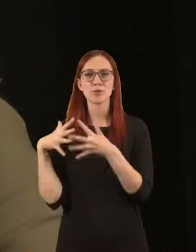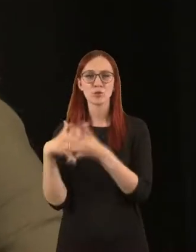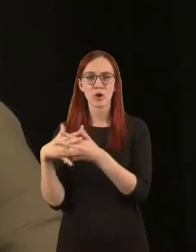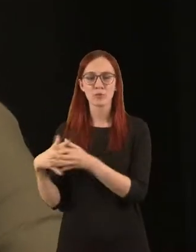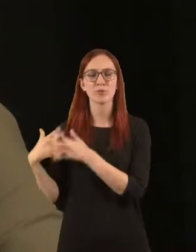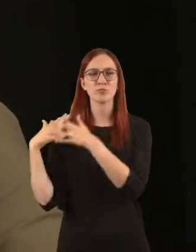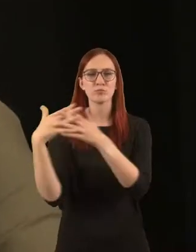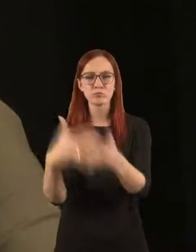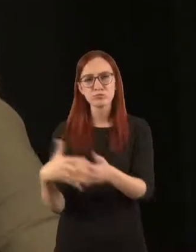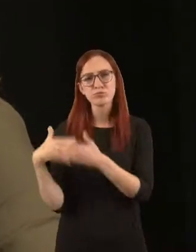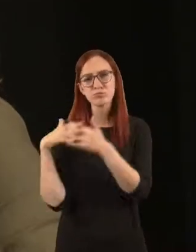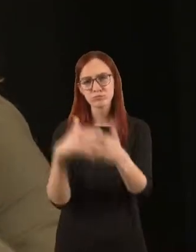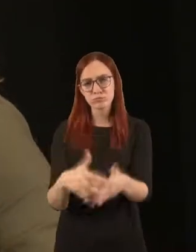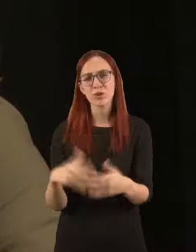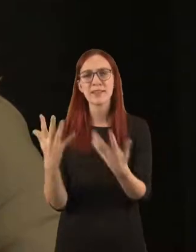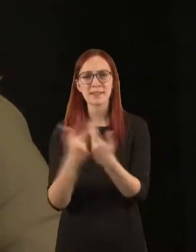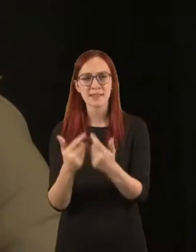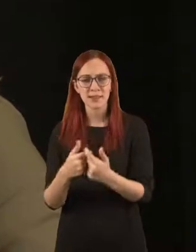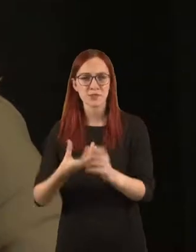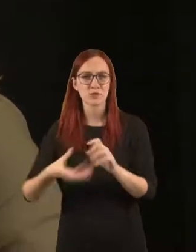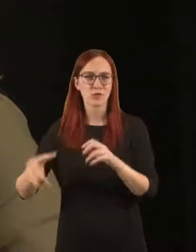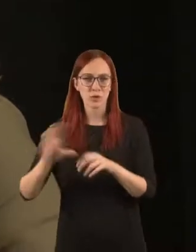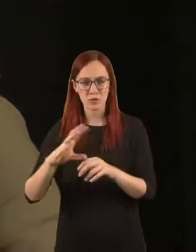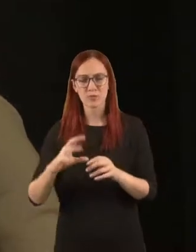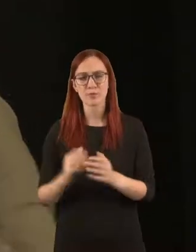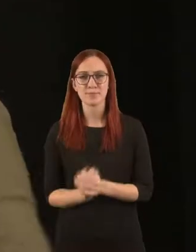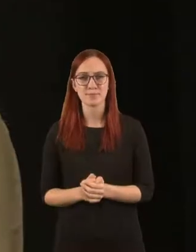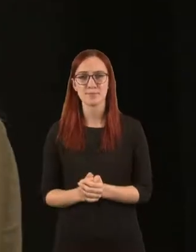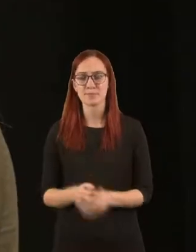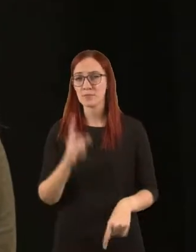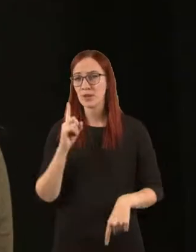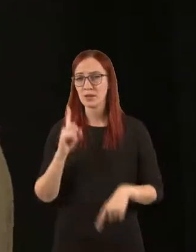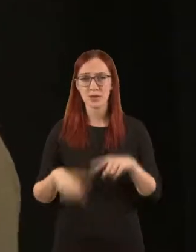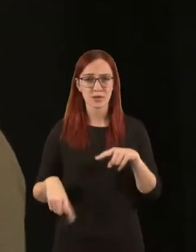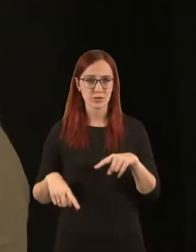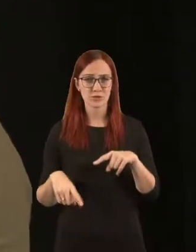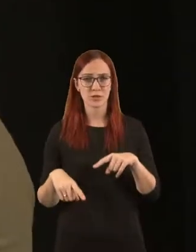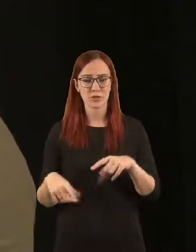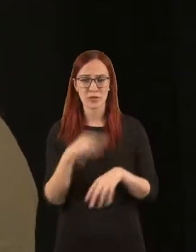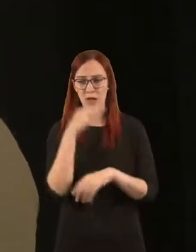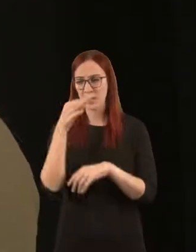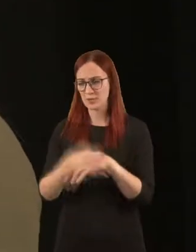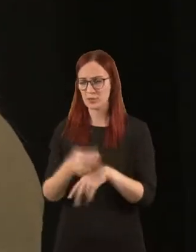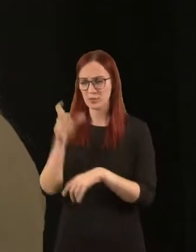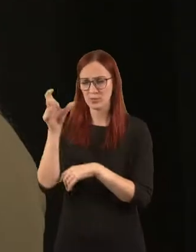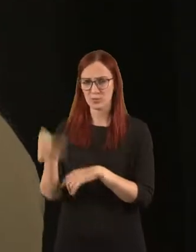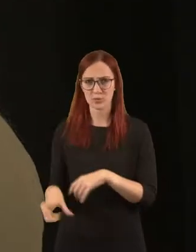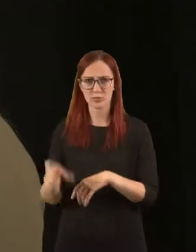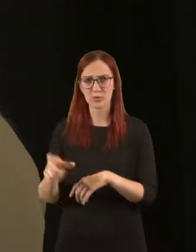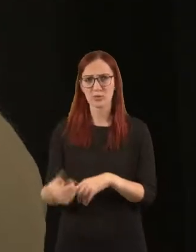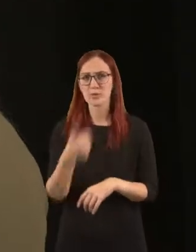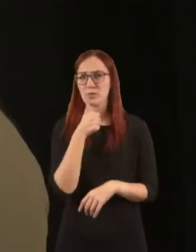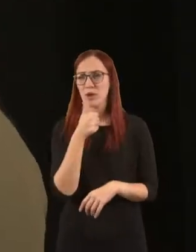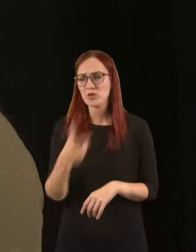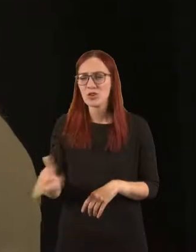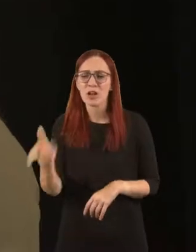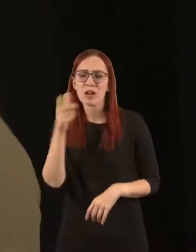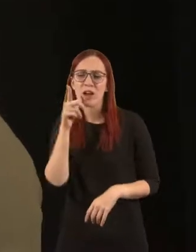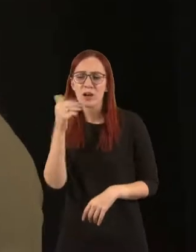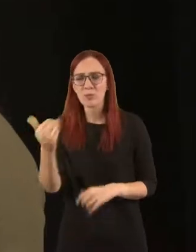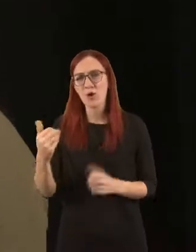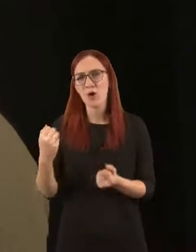and to shift the freight to greener means of transport. But you